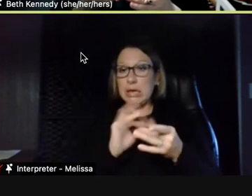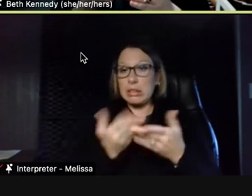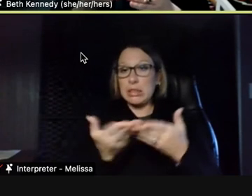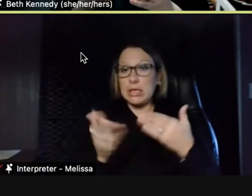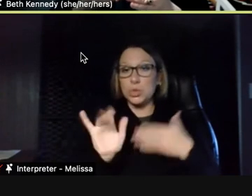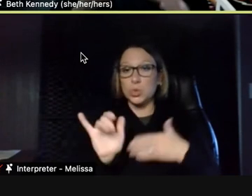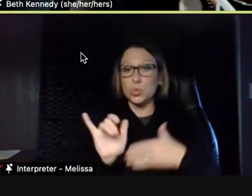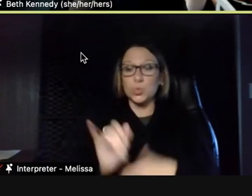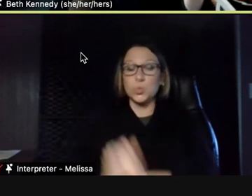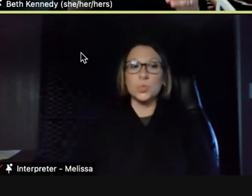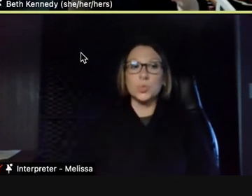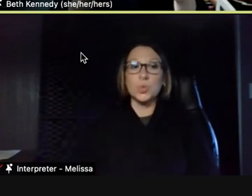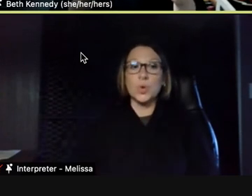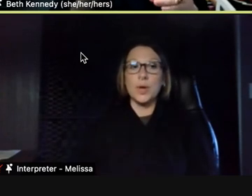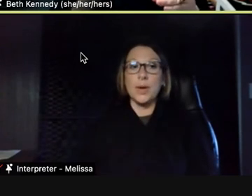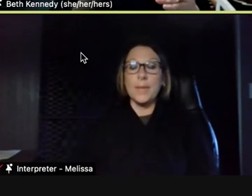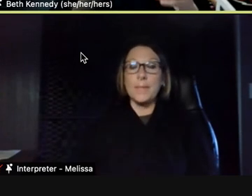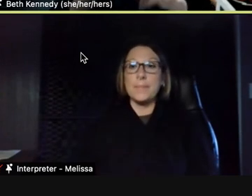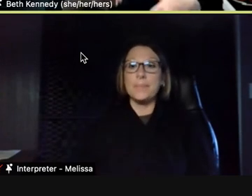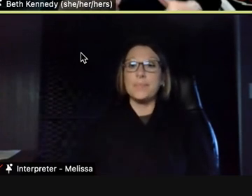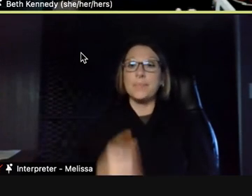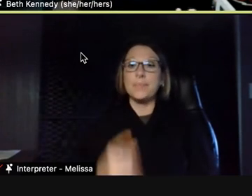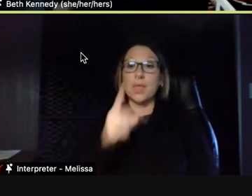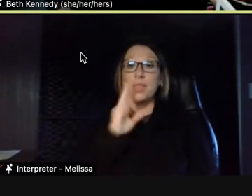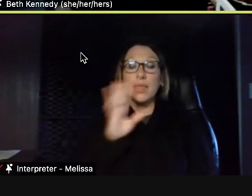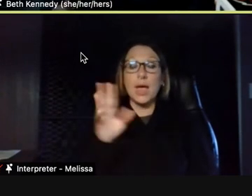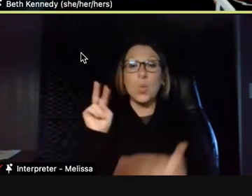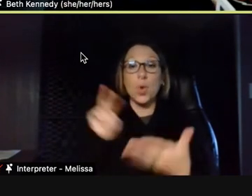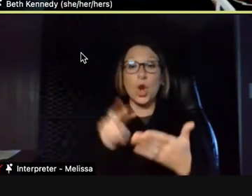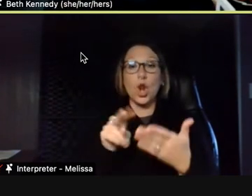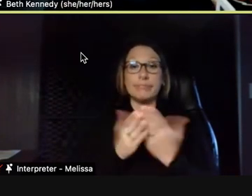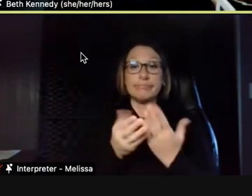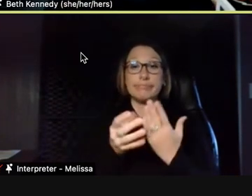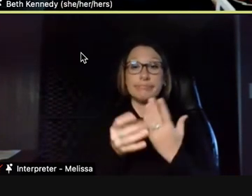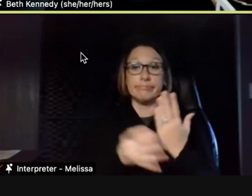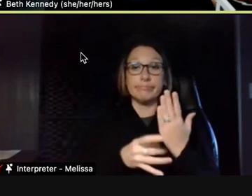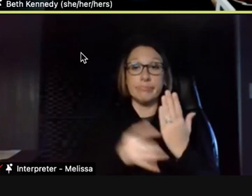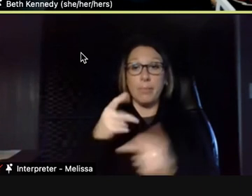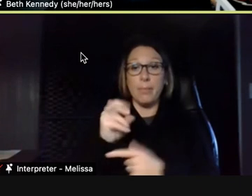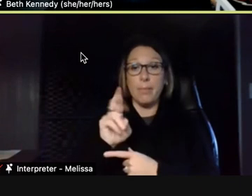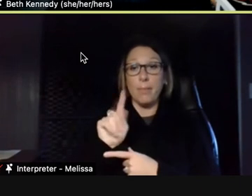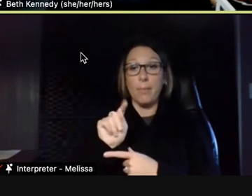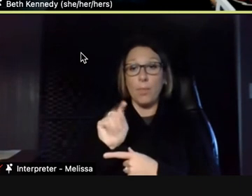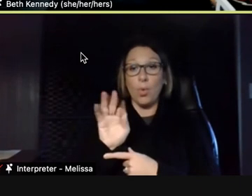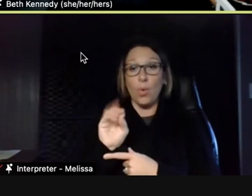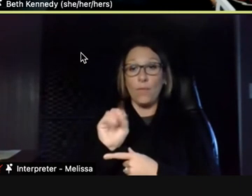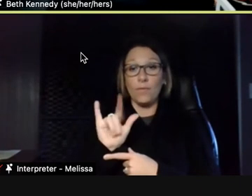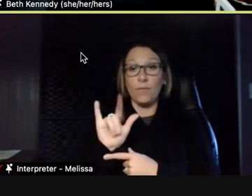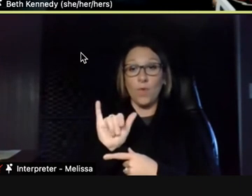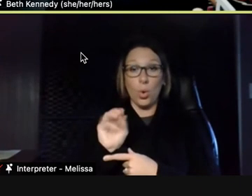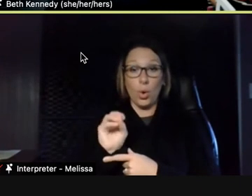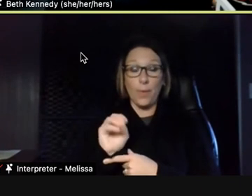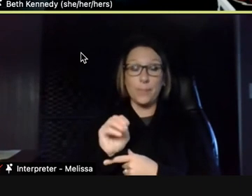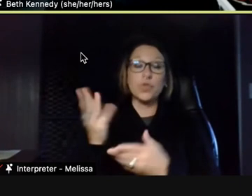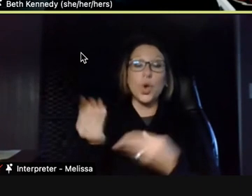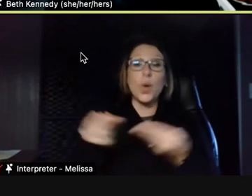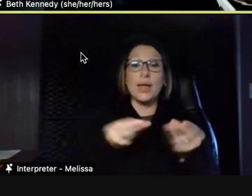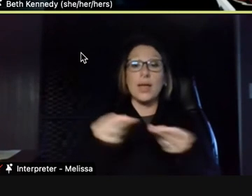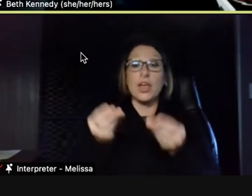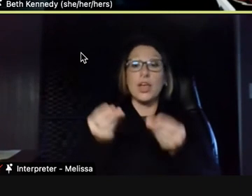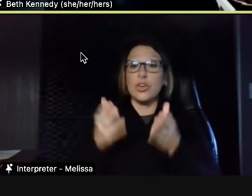they will look at a portfolio. So an intervener who's going for the national credential does